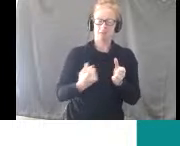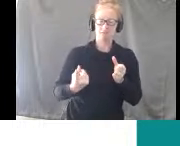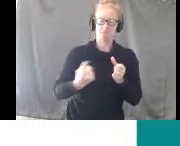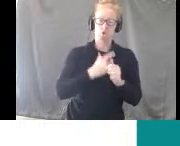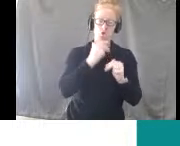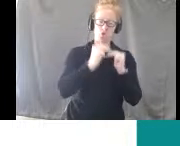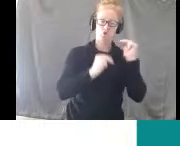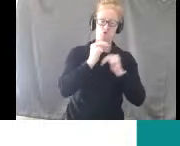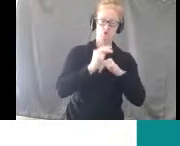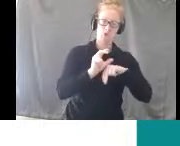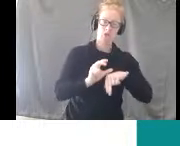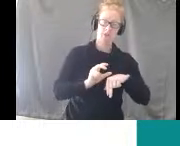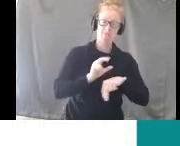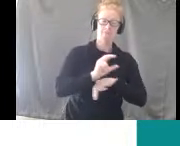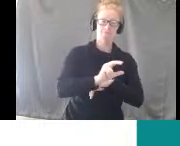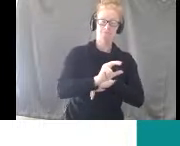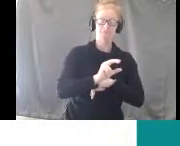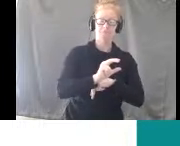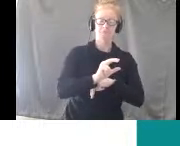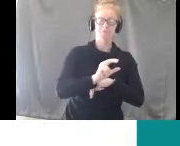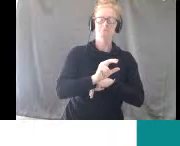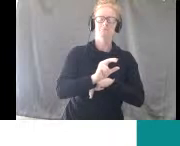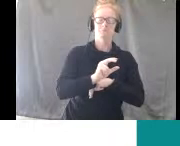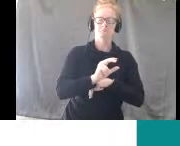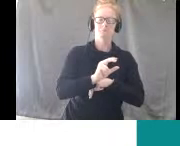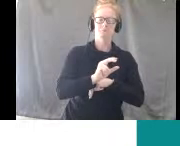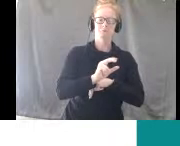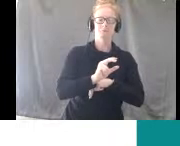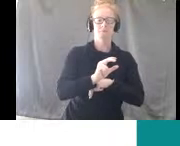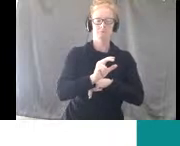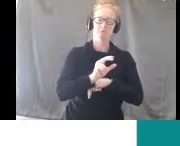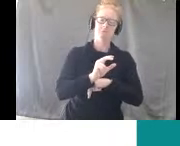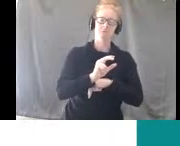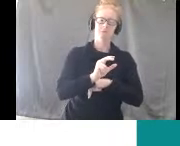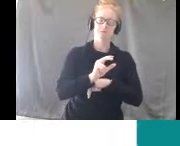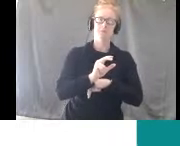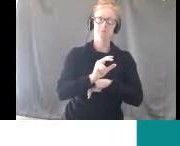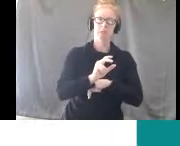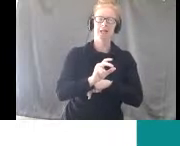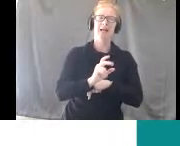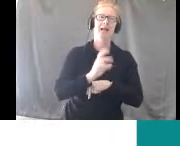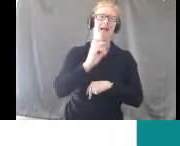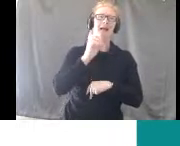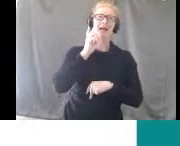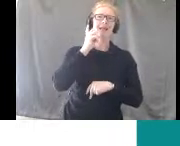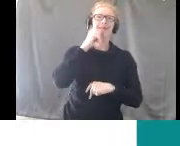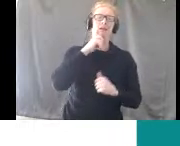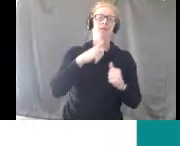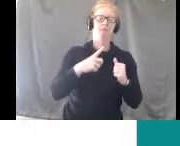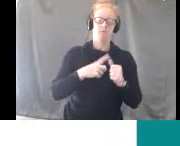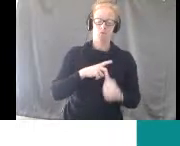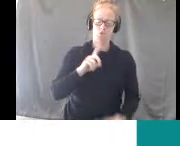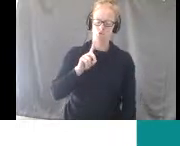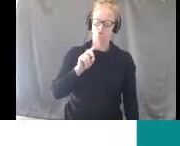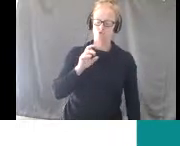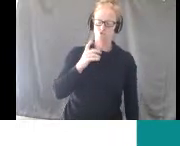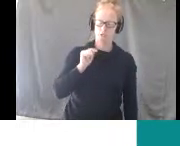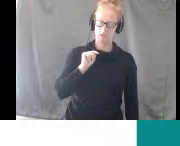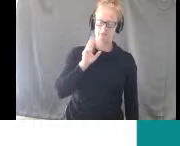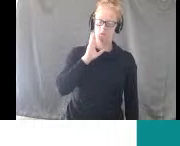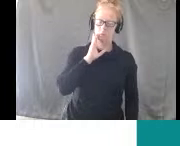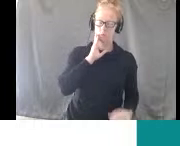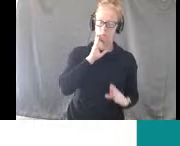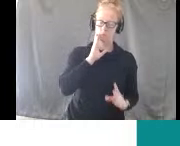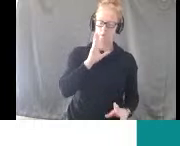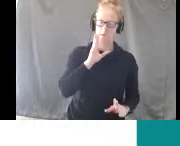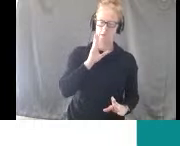construction packages. So we're actually looking at putting out a draft requests